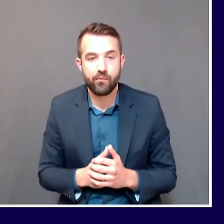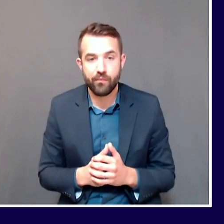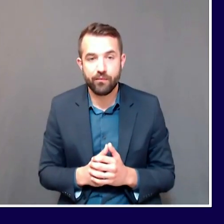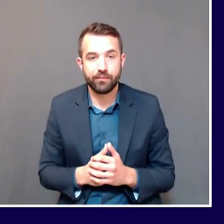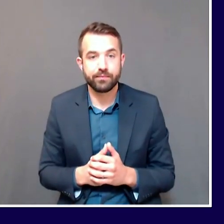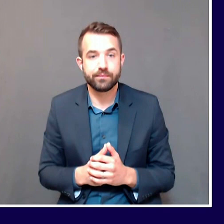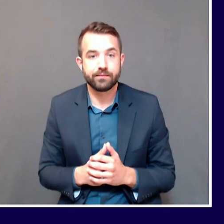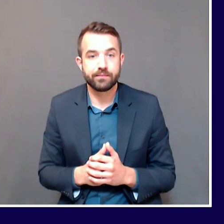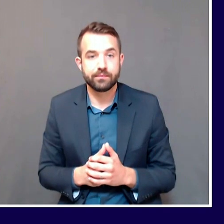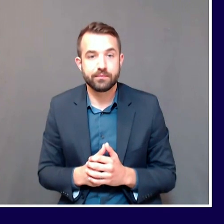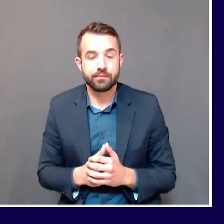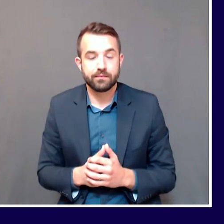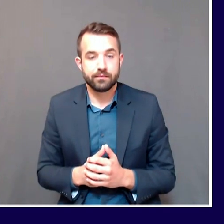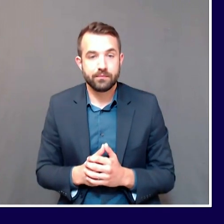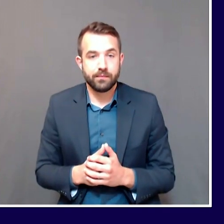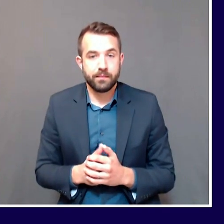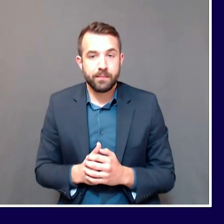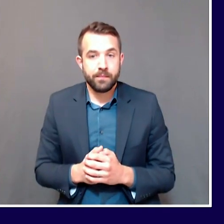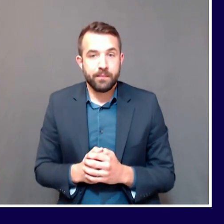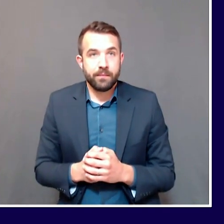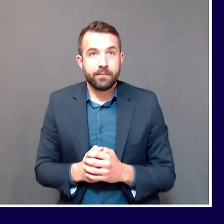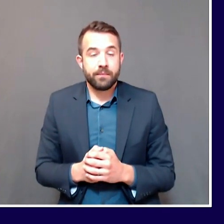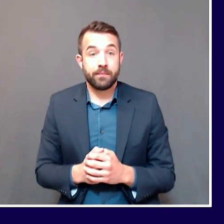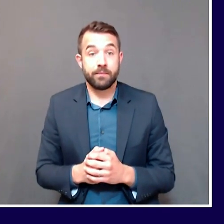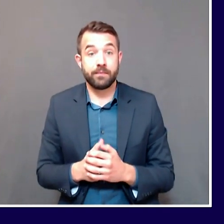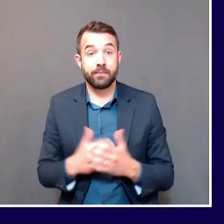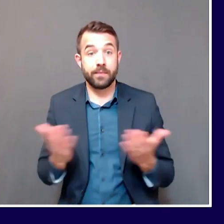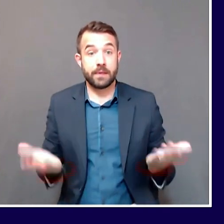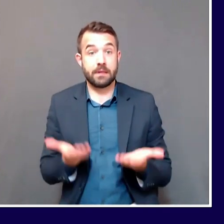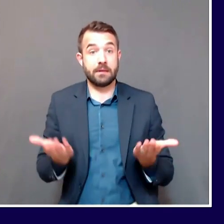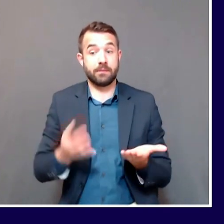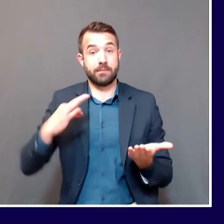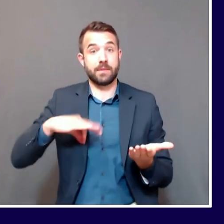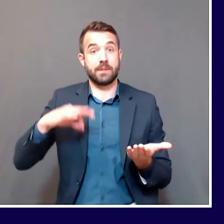Overall, in the state of Maine, there have been a total of